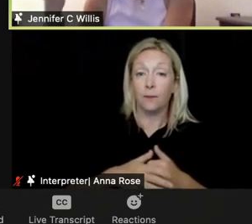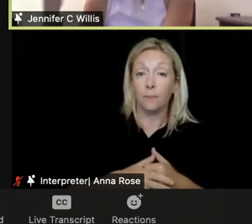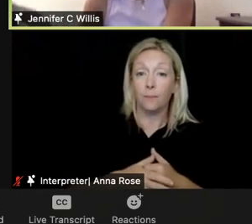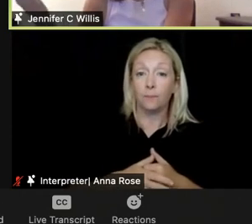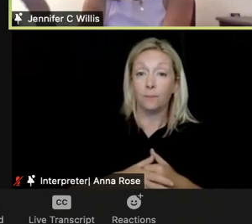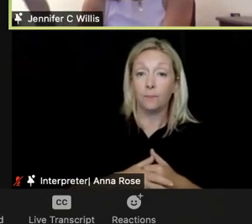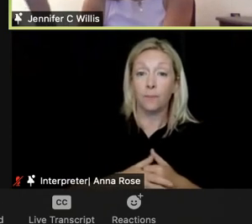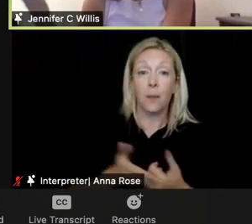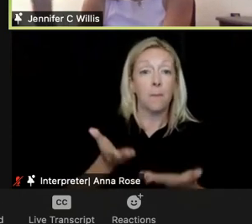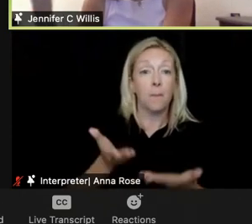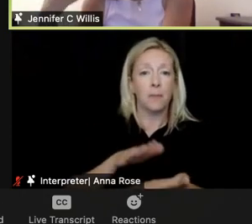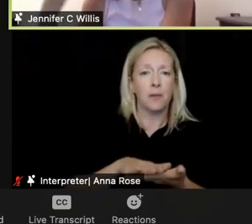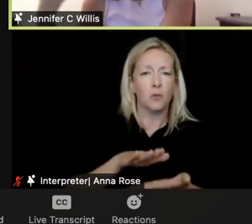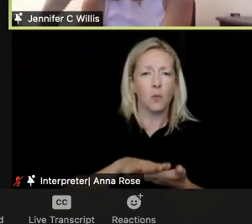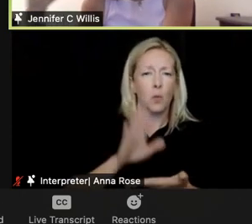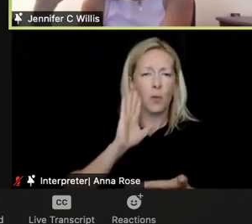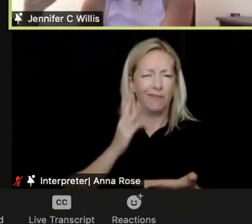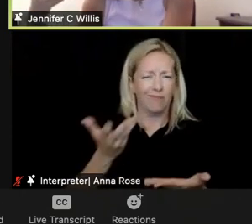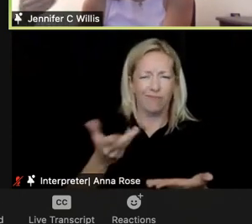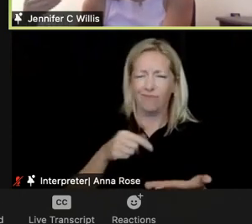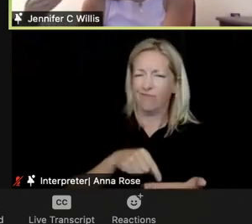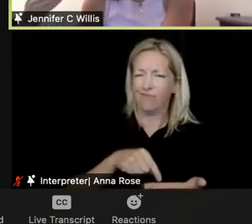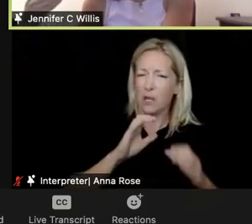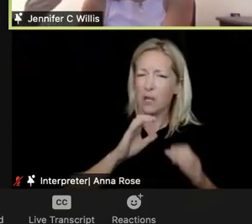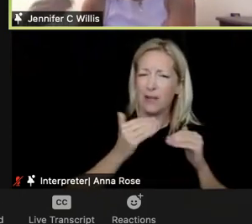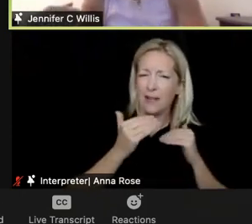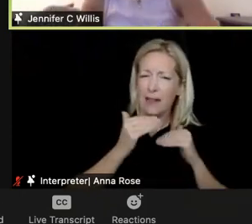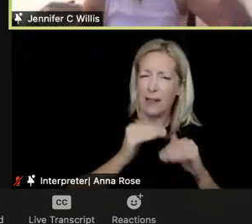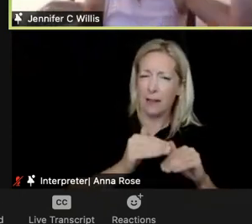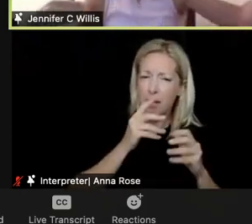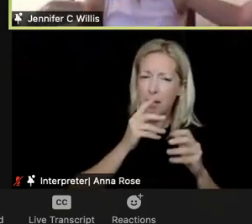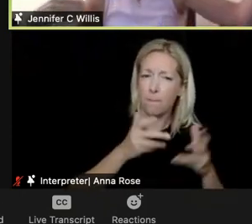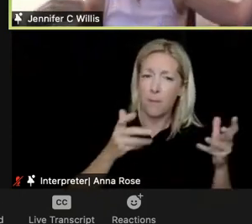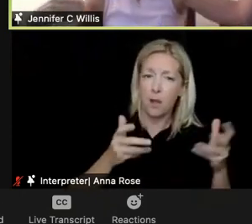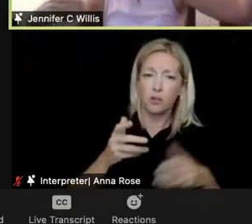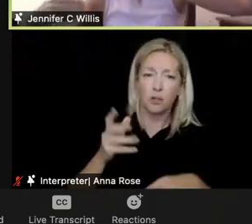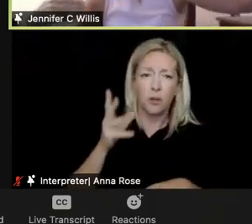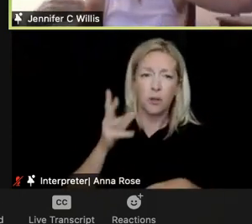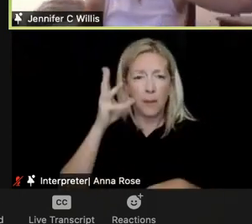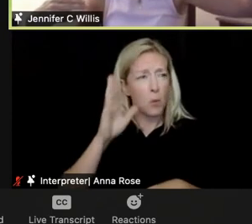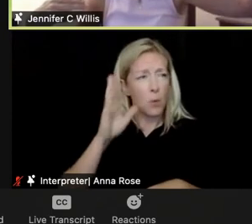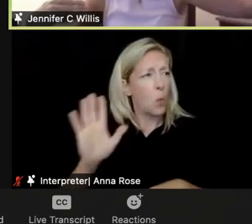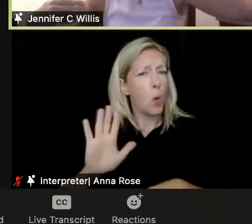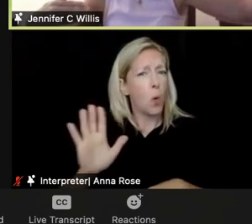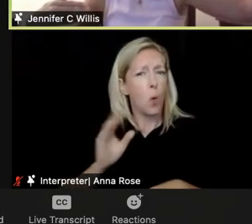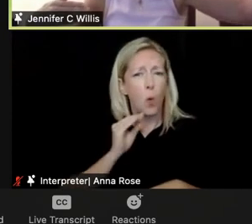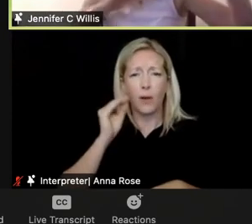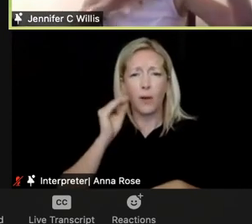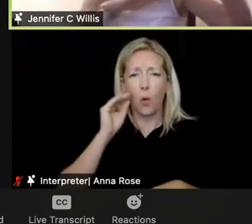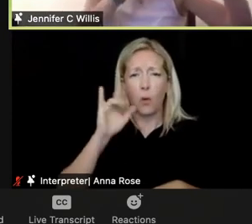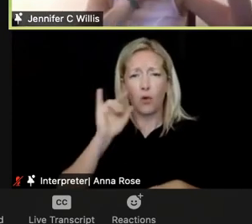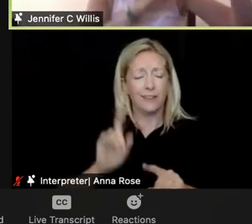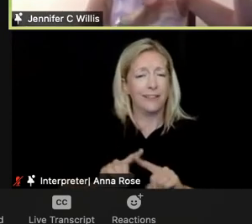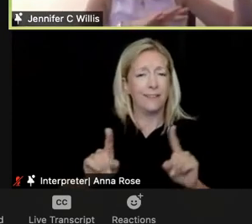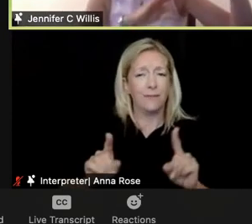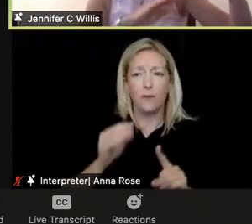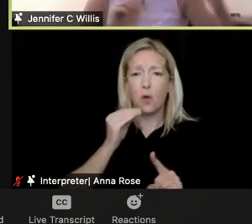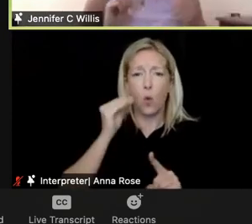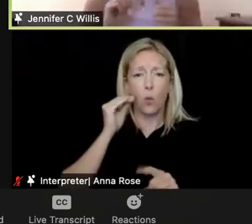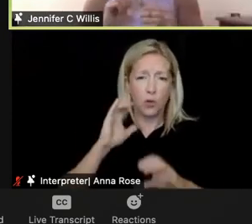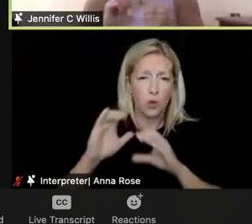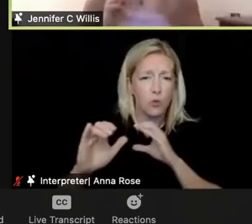communication matrix and say, we're not really getting, the student's not really communicating a lot. And the parents going, well, mine is very, very different. I see them communicating